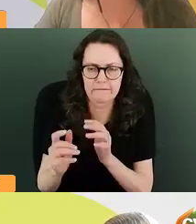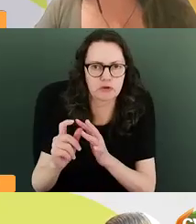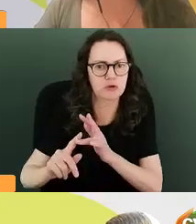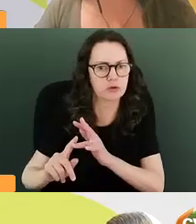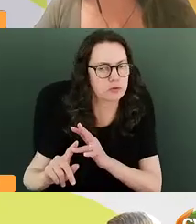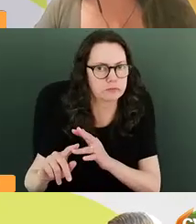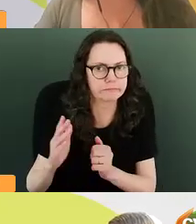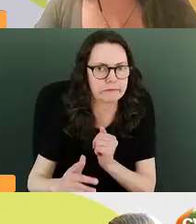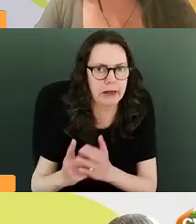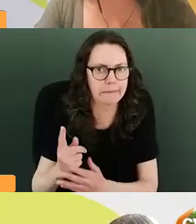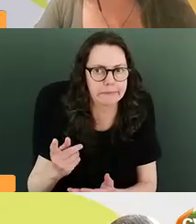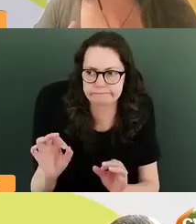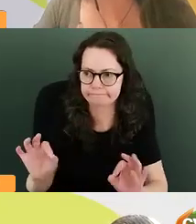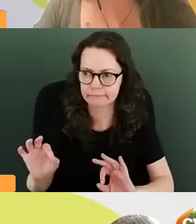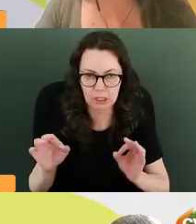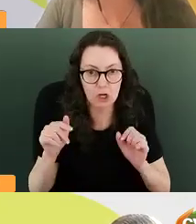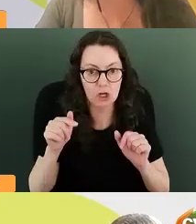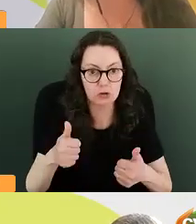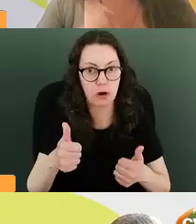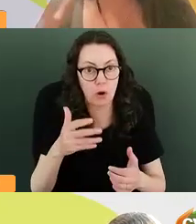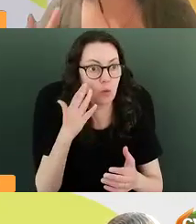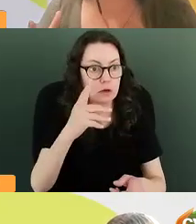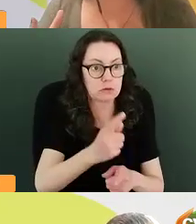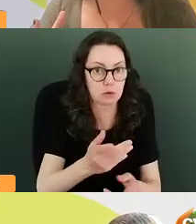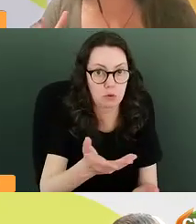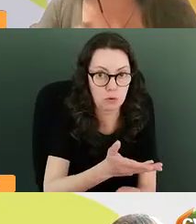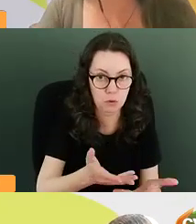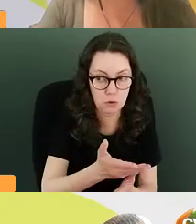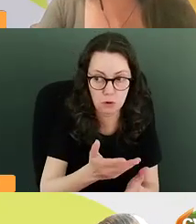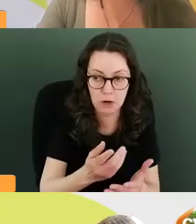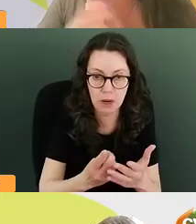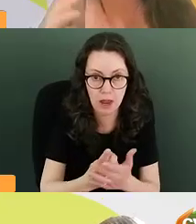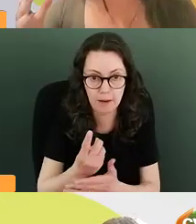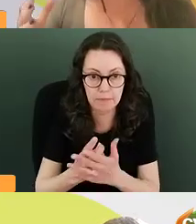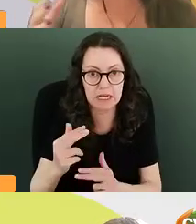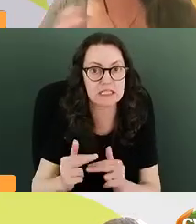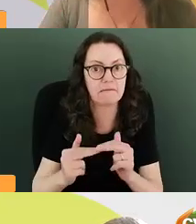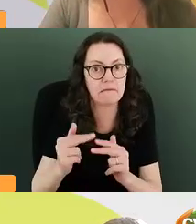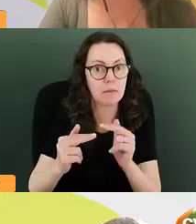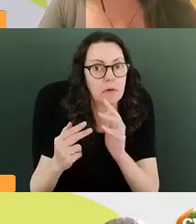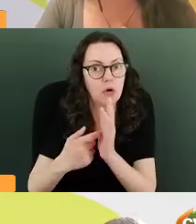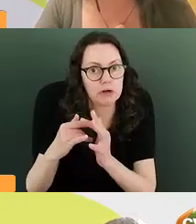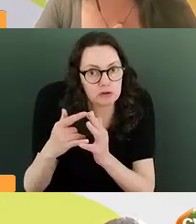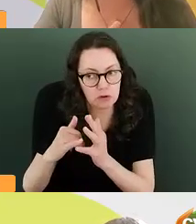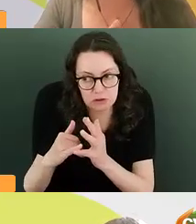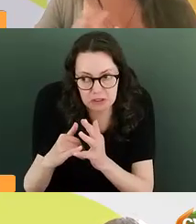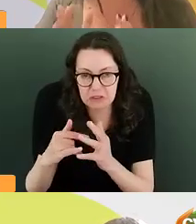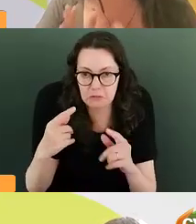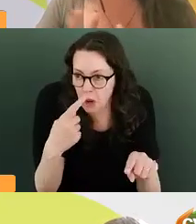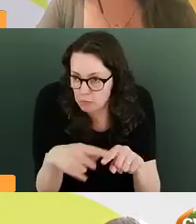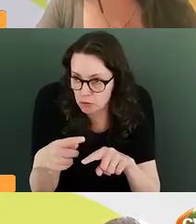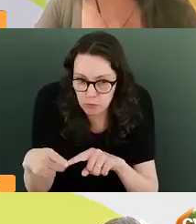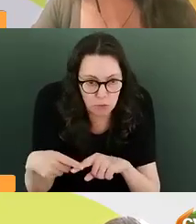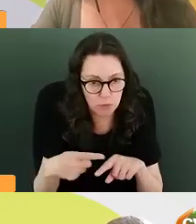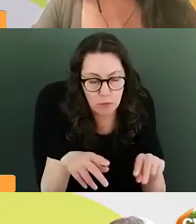the co-design groups have been involved all the way through. They have already seen the final product for the